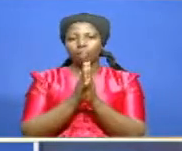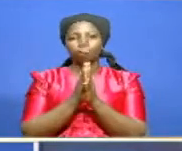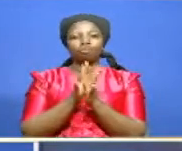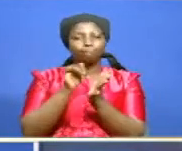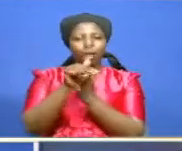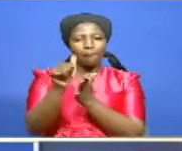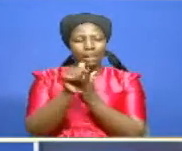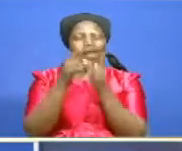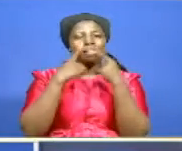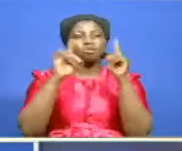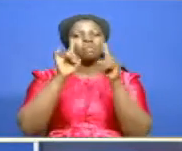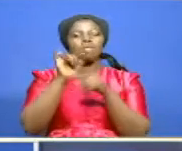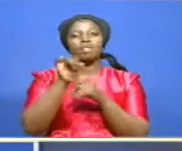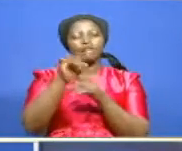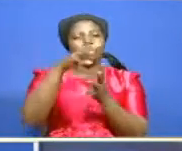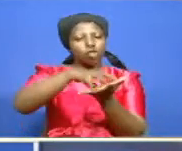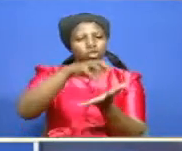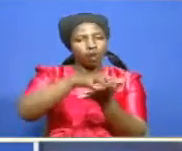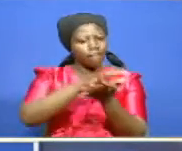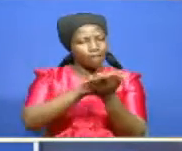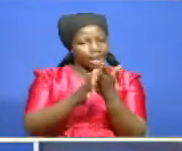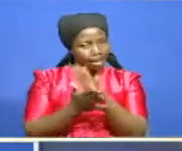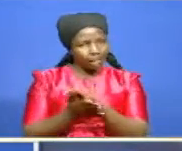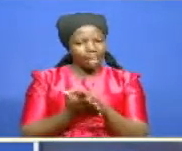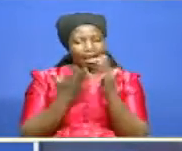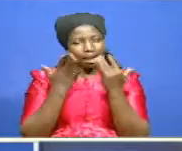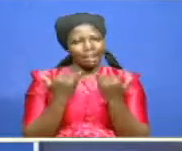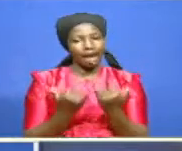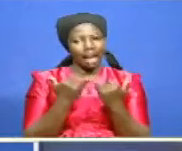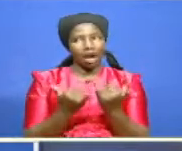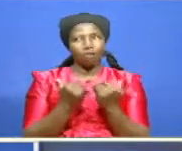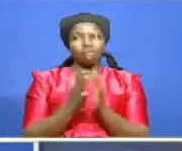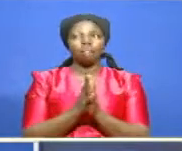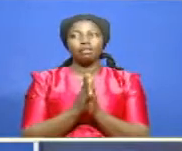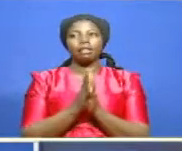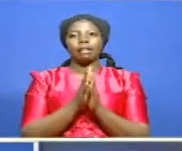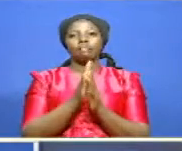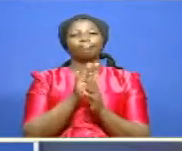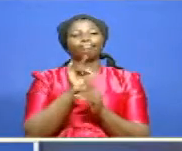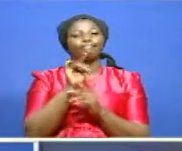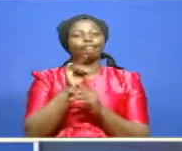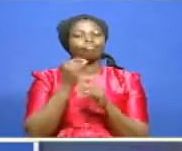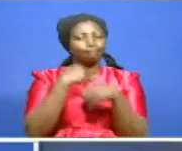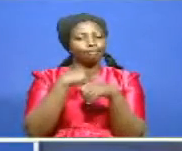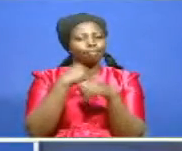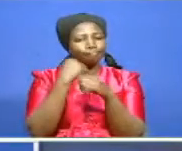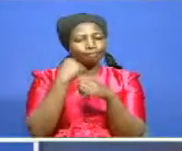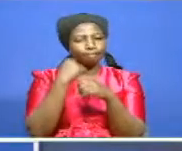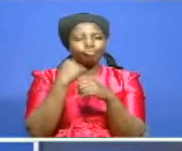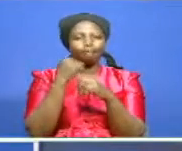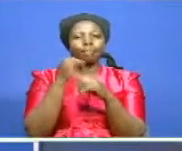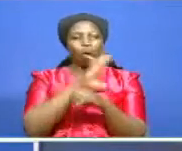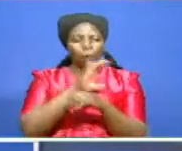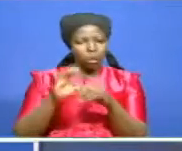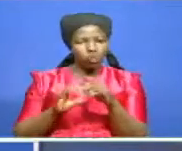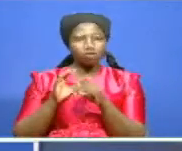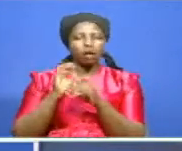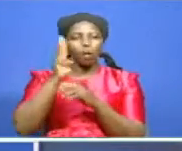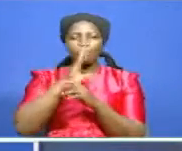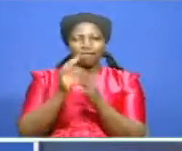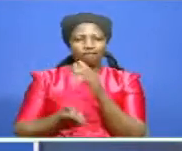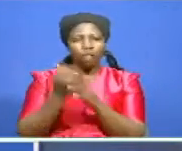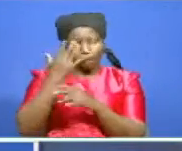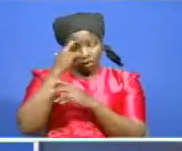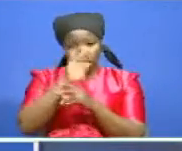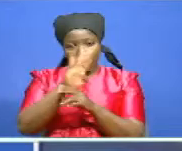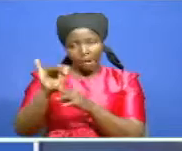of vacancy, the ball has been set rolling for the Building Bridges referendum and the general election. Because once Parliament is done with